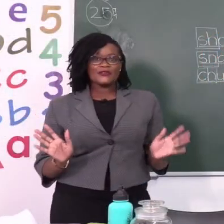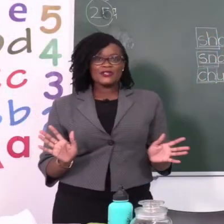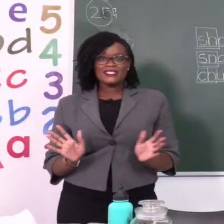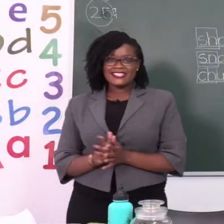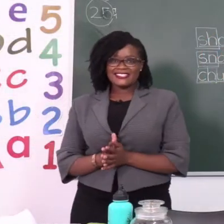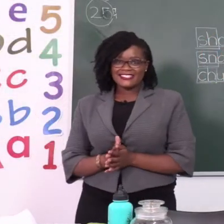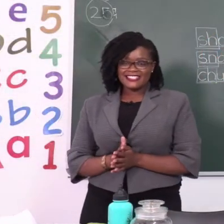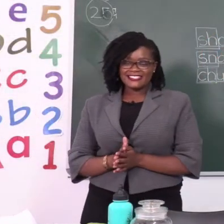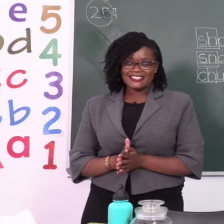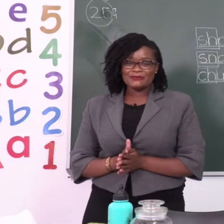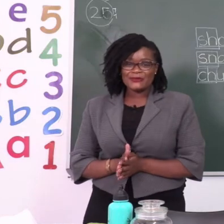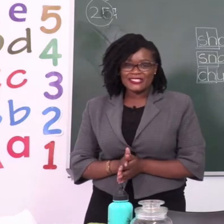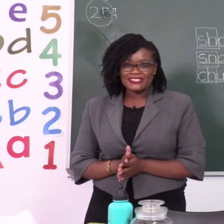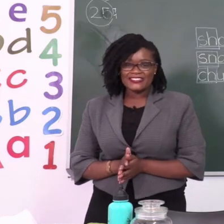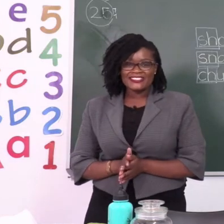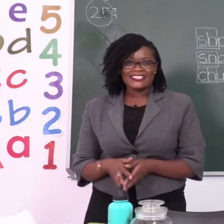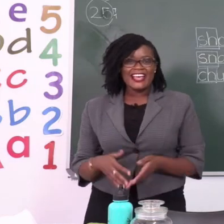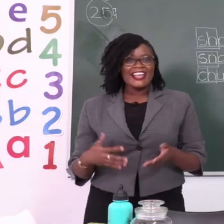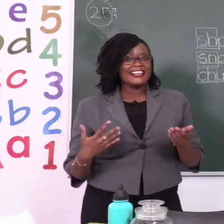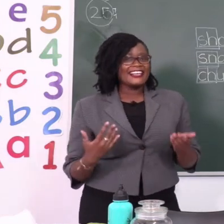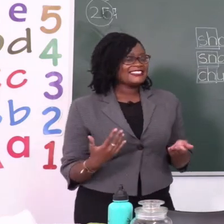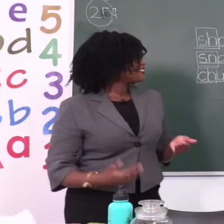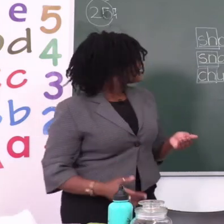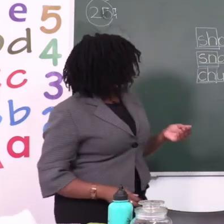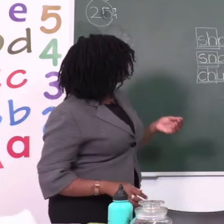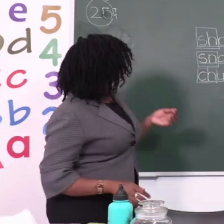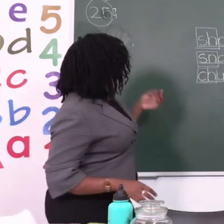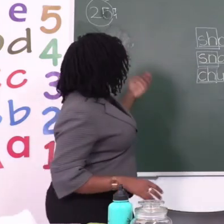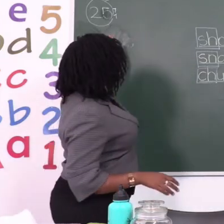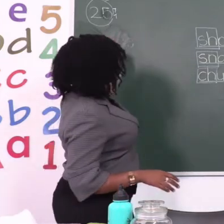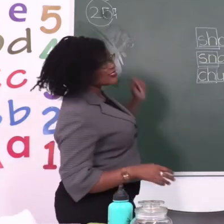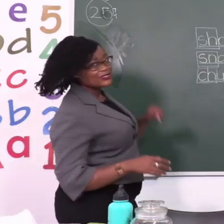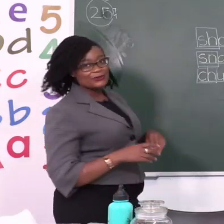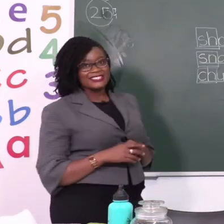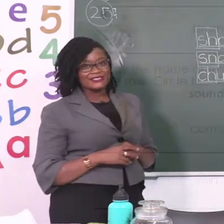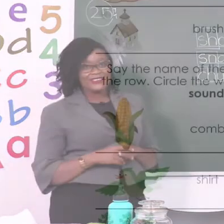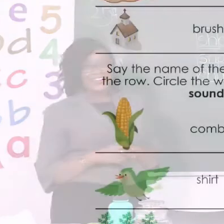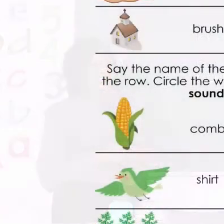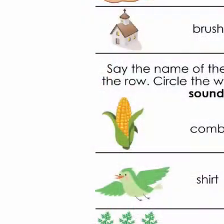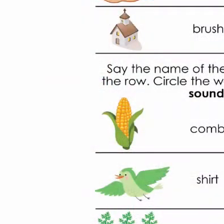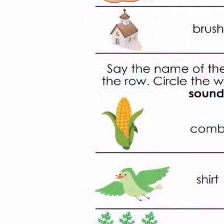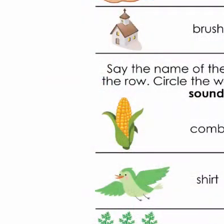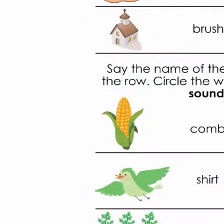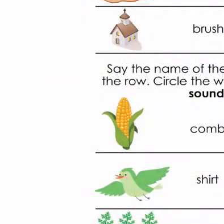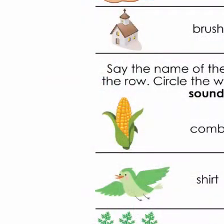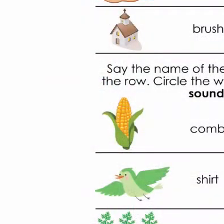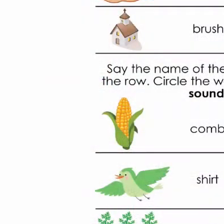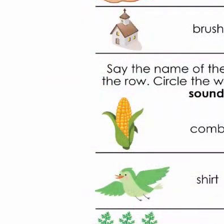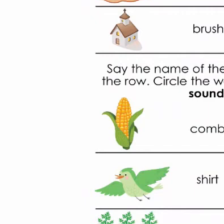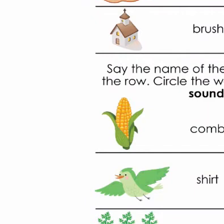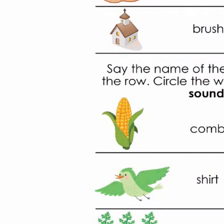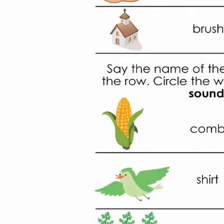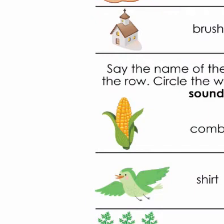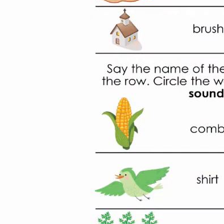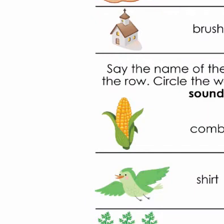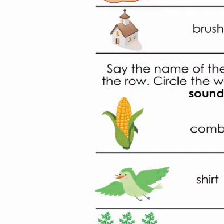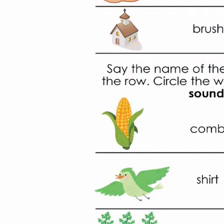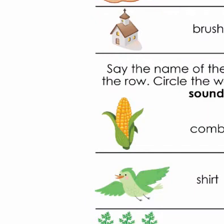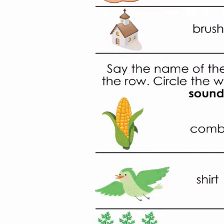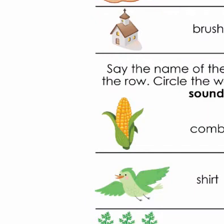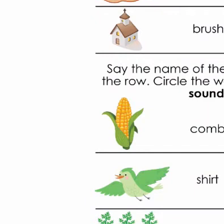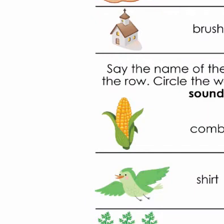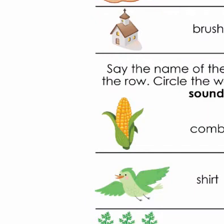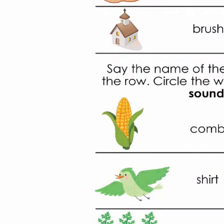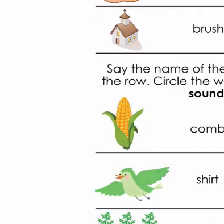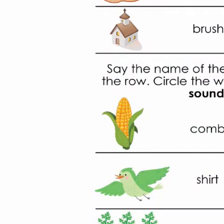For our first exercise today, boys and girls, let's turn to page 25. On page 25,